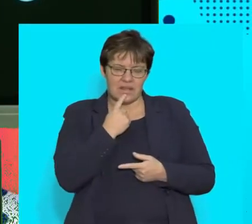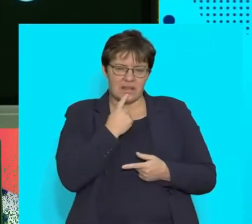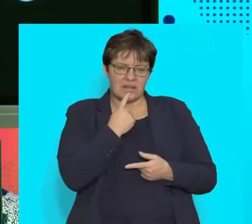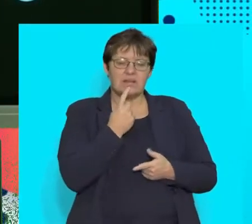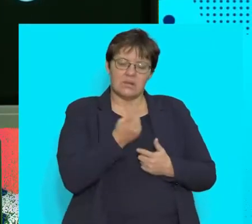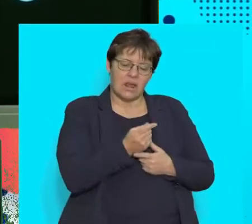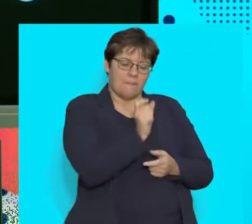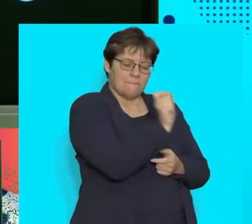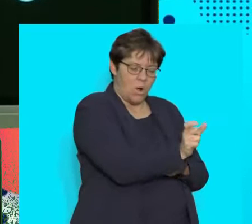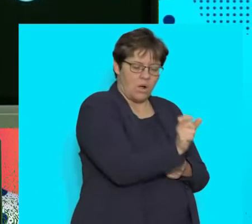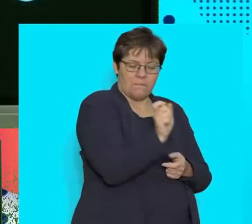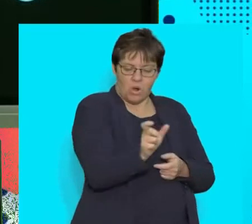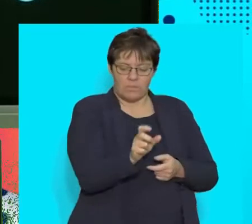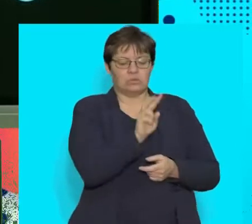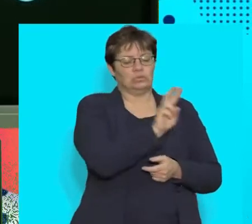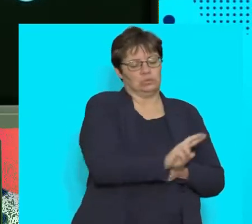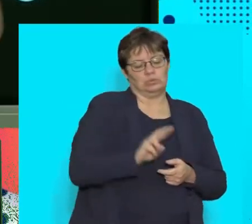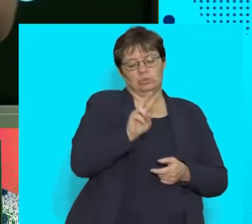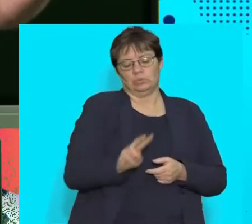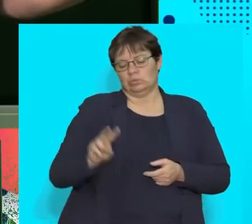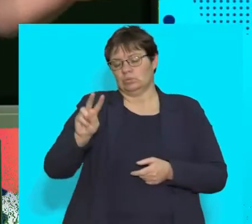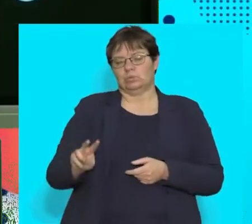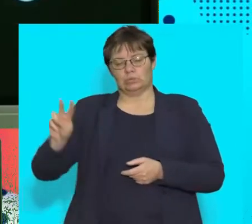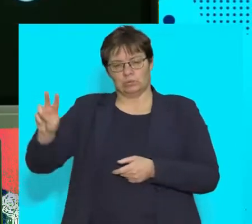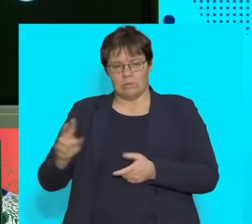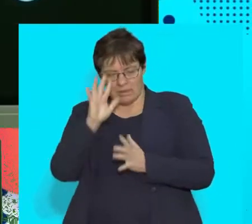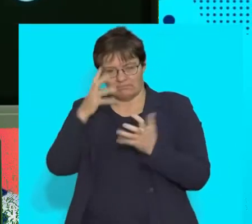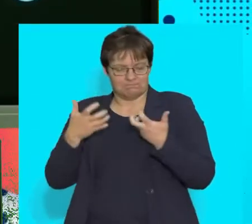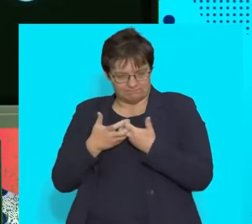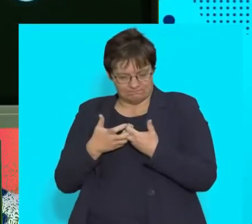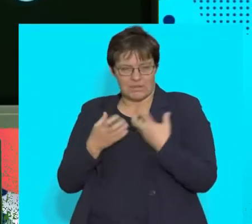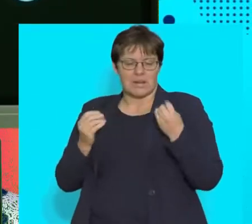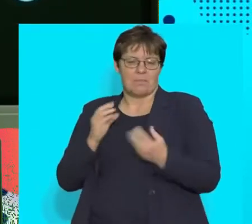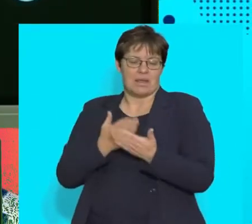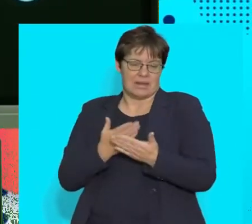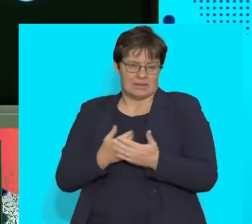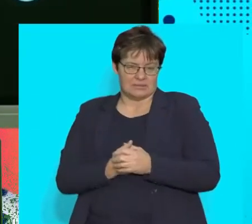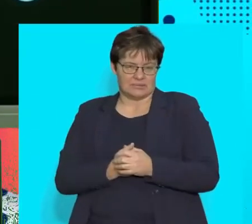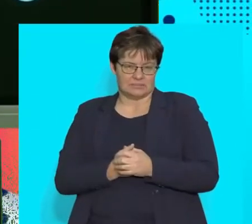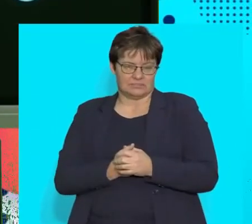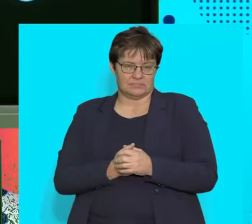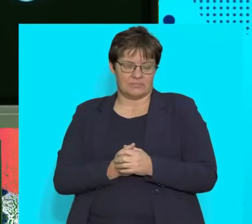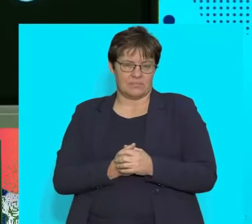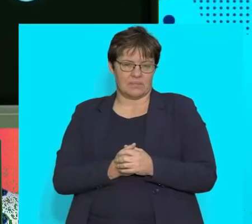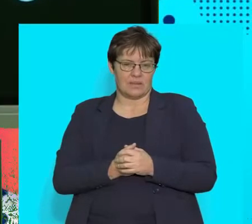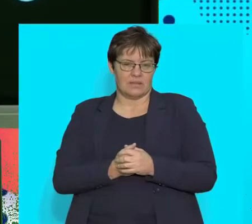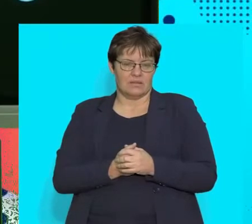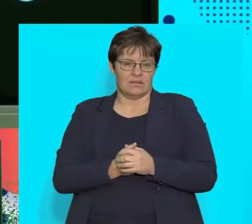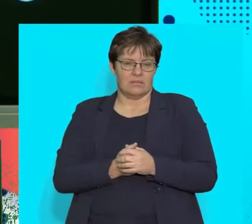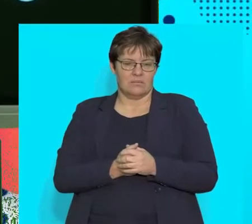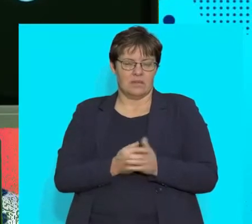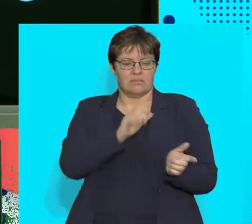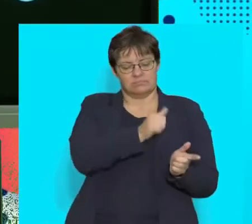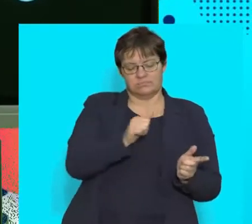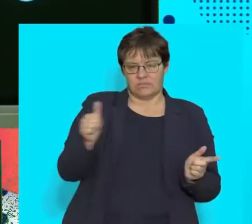big block 2, just like I've got it here. And that will allow me to fit in my numbers. But they won't be one